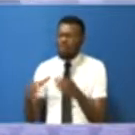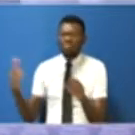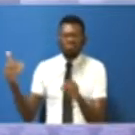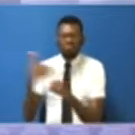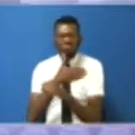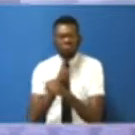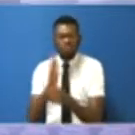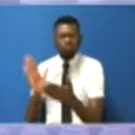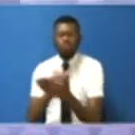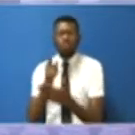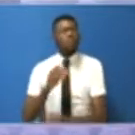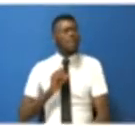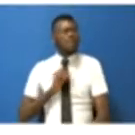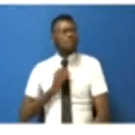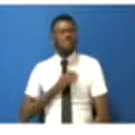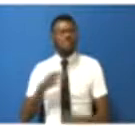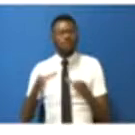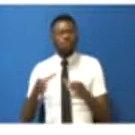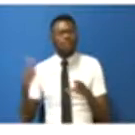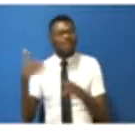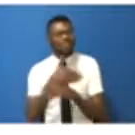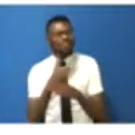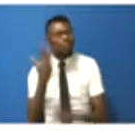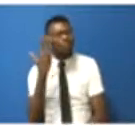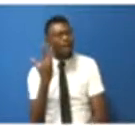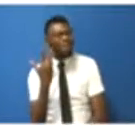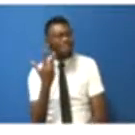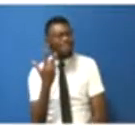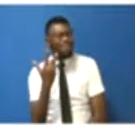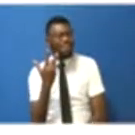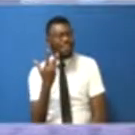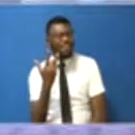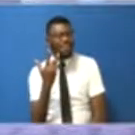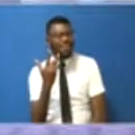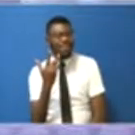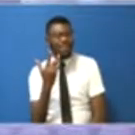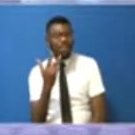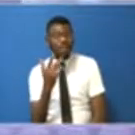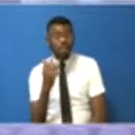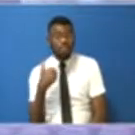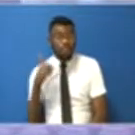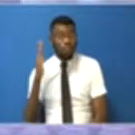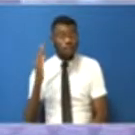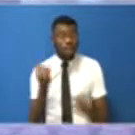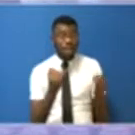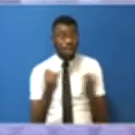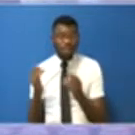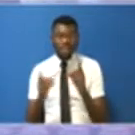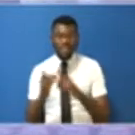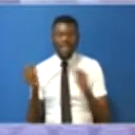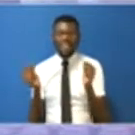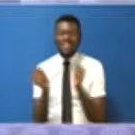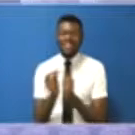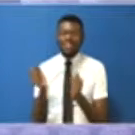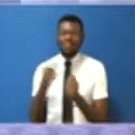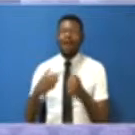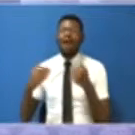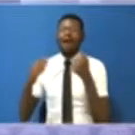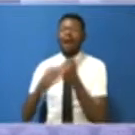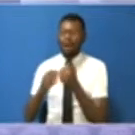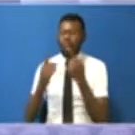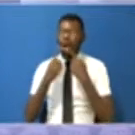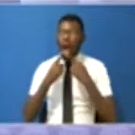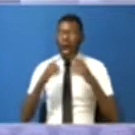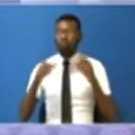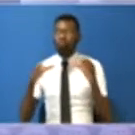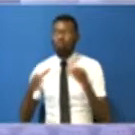cartel's politics whatever name whatever name whatever name you choose i will invite you on 10th of august when we are naming them the opposition you